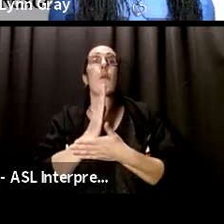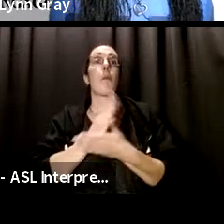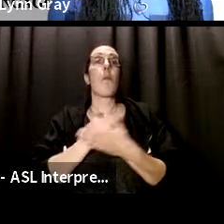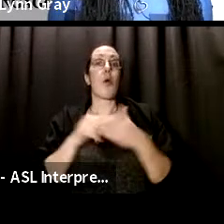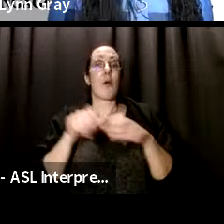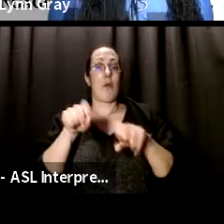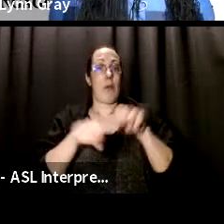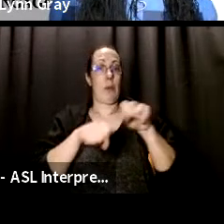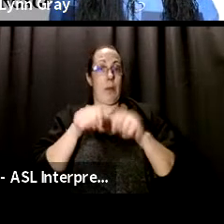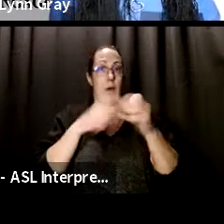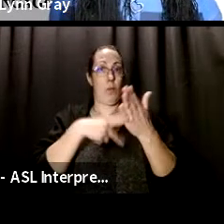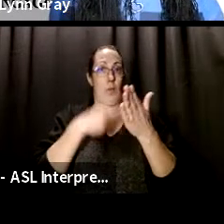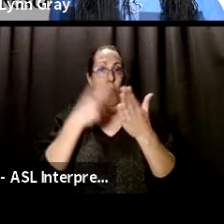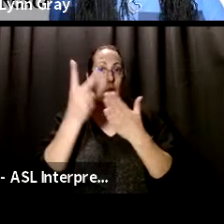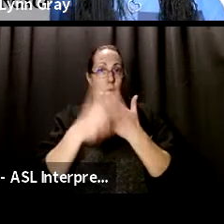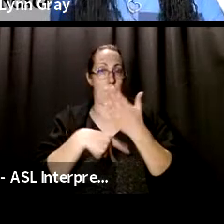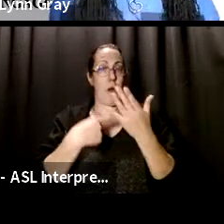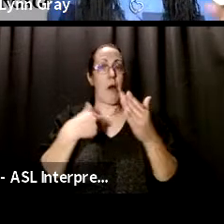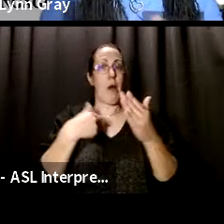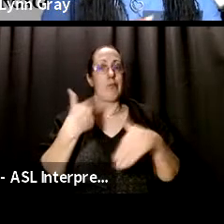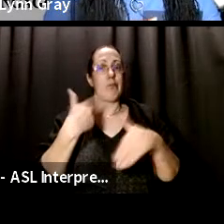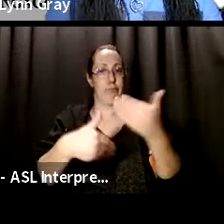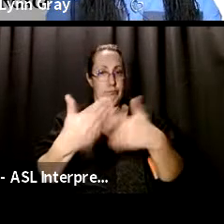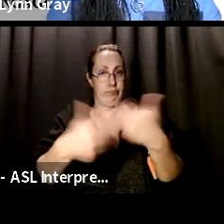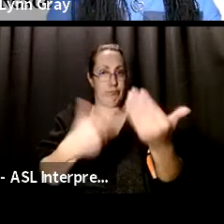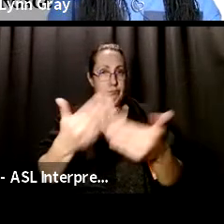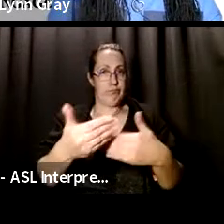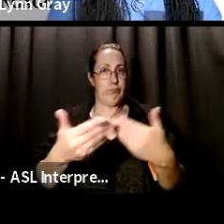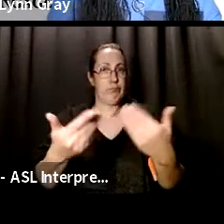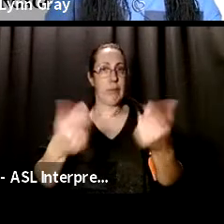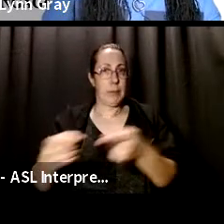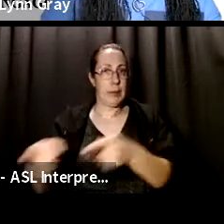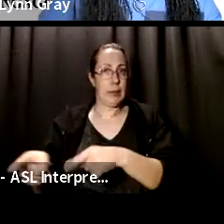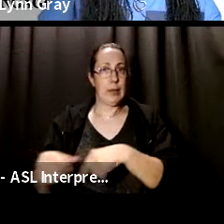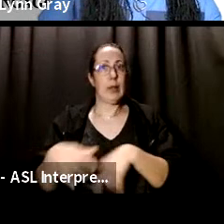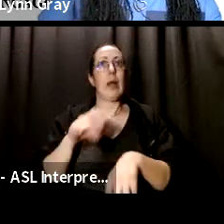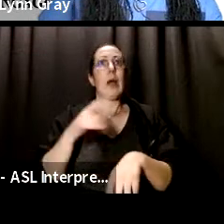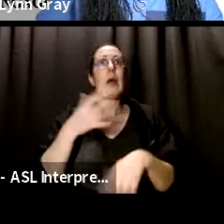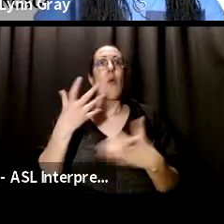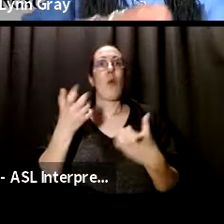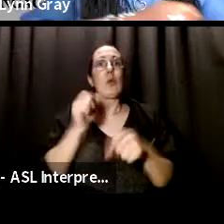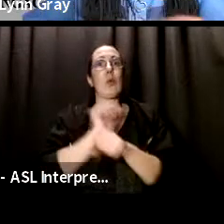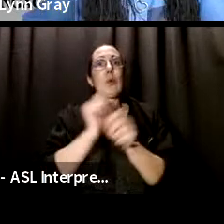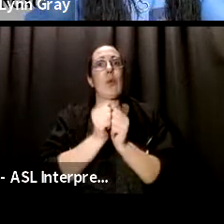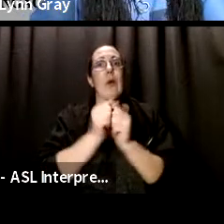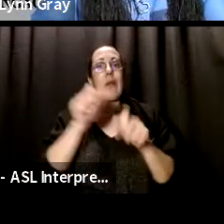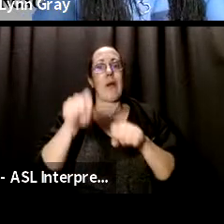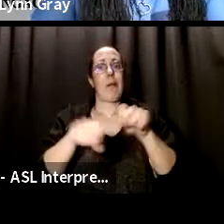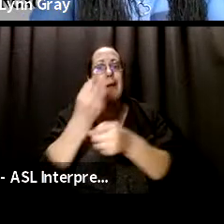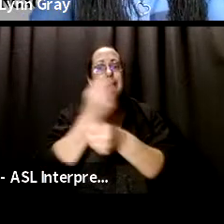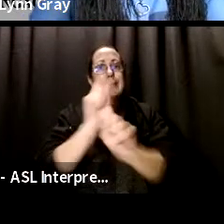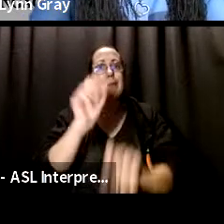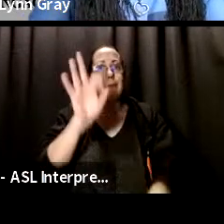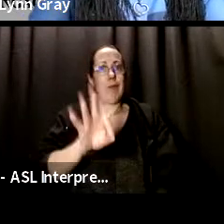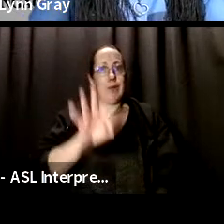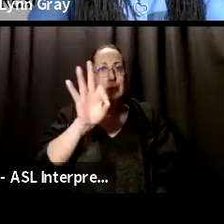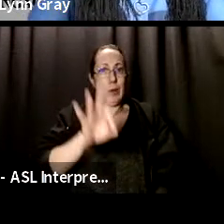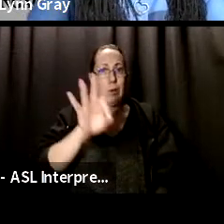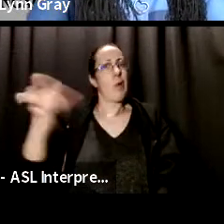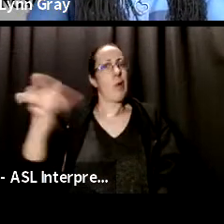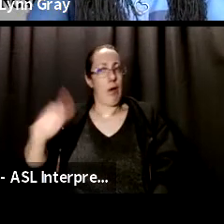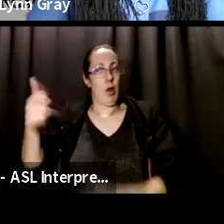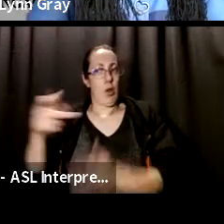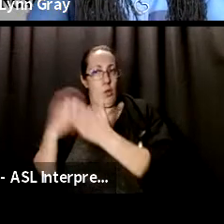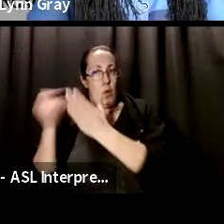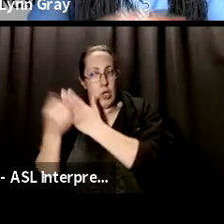program, we're planning to work with Bike Save Fresno, which is an additional TCC project, and